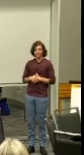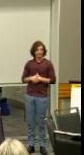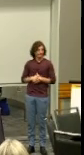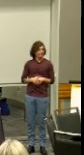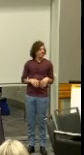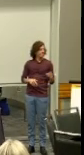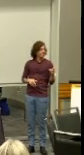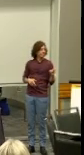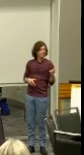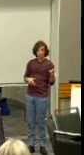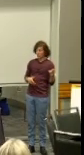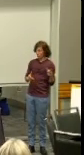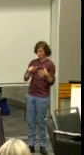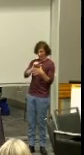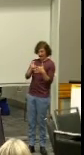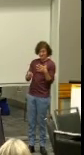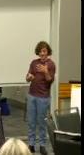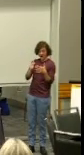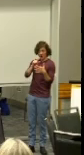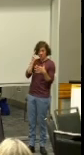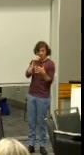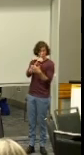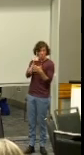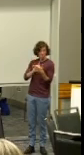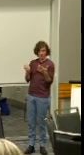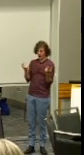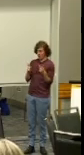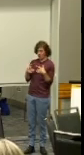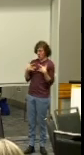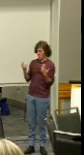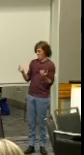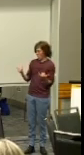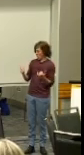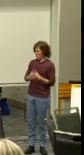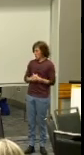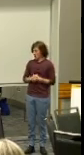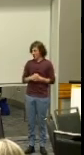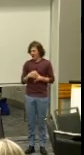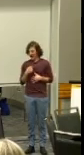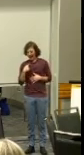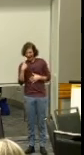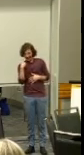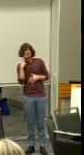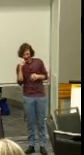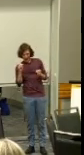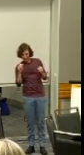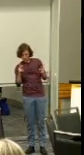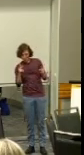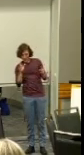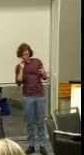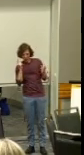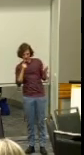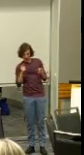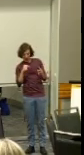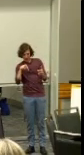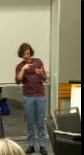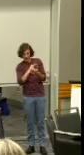What stage are you guys in design right now? I think we're going in for permit like this week.